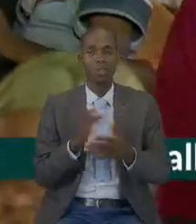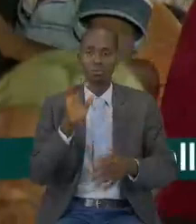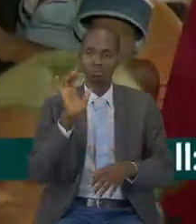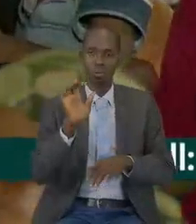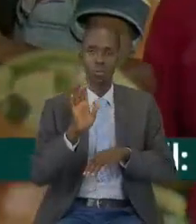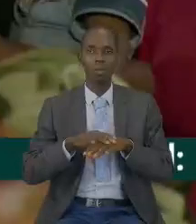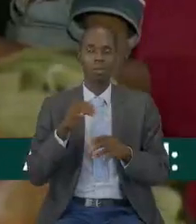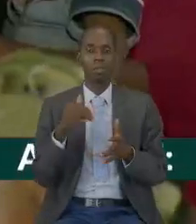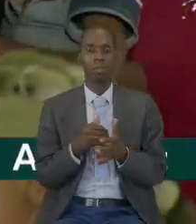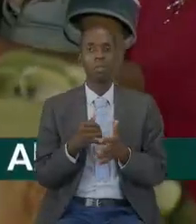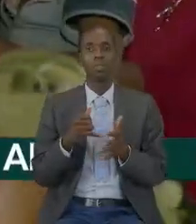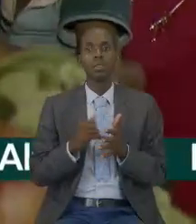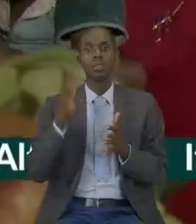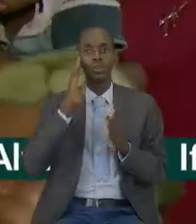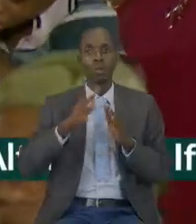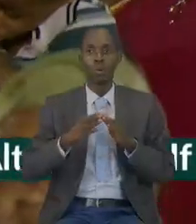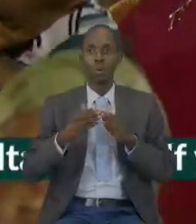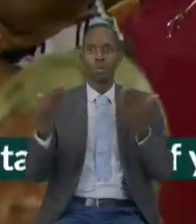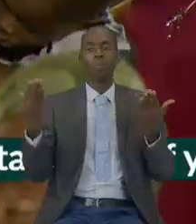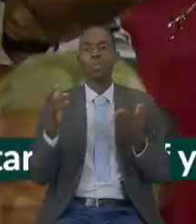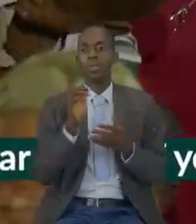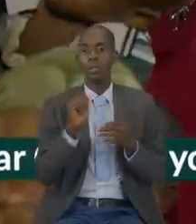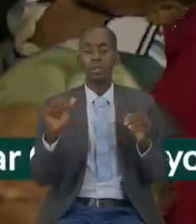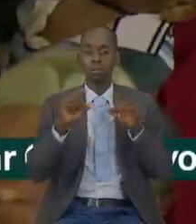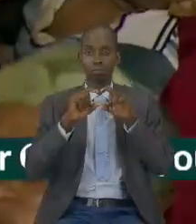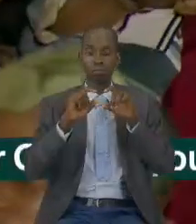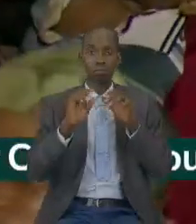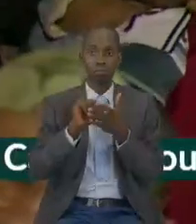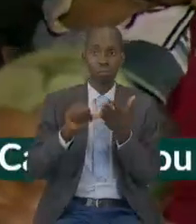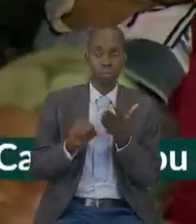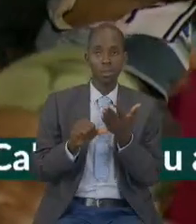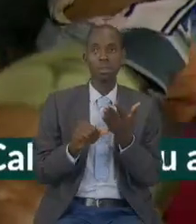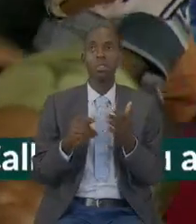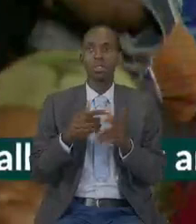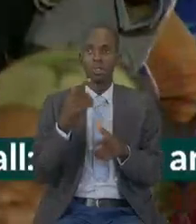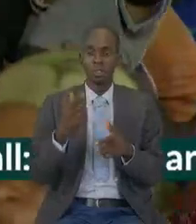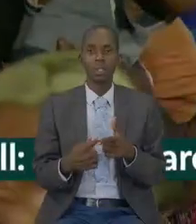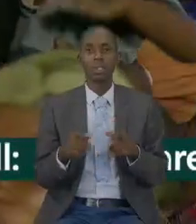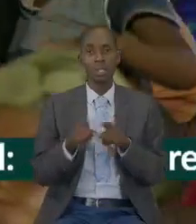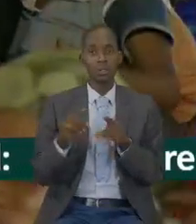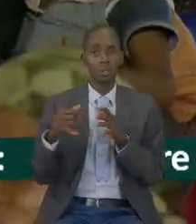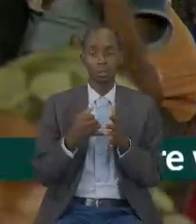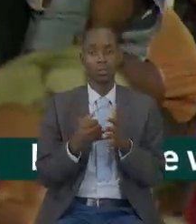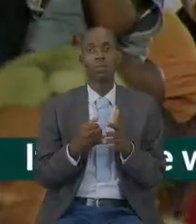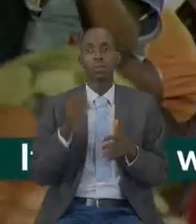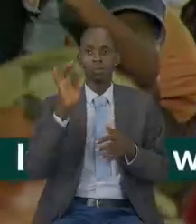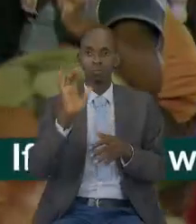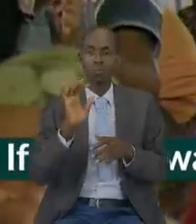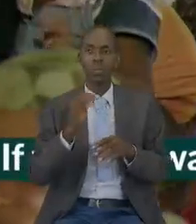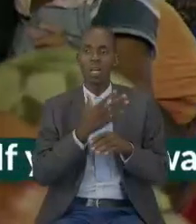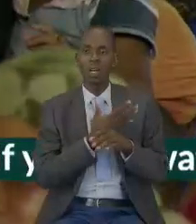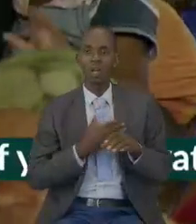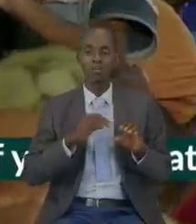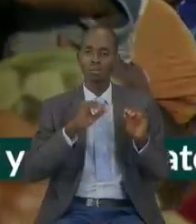If you don't have sleep, tear a paper now, because there are many there. Tear a clean sheet. Remember, name your paper